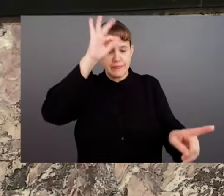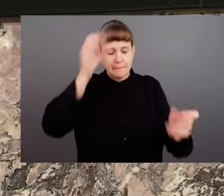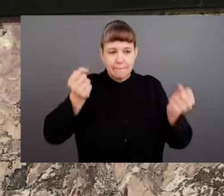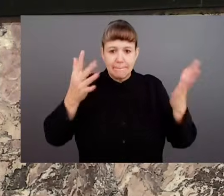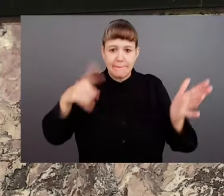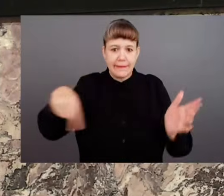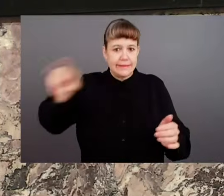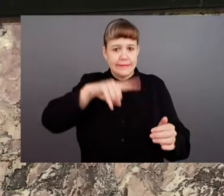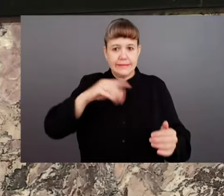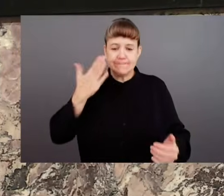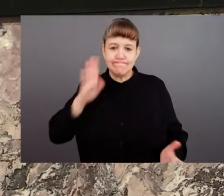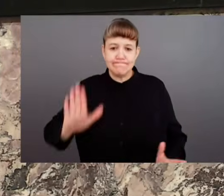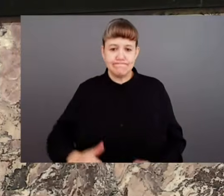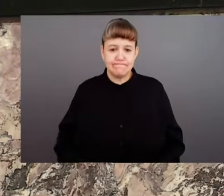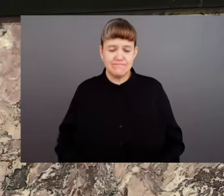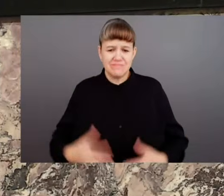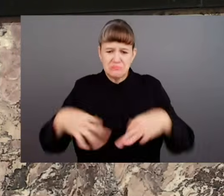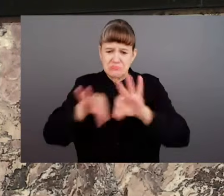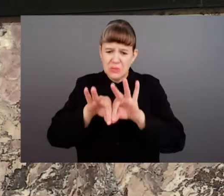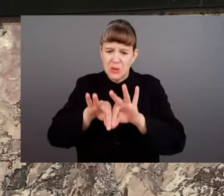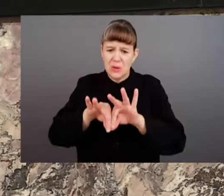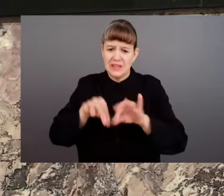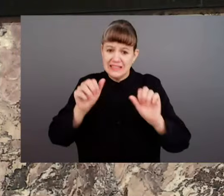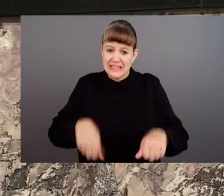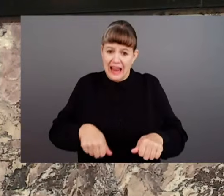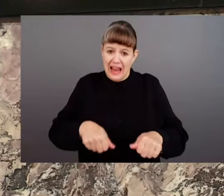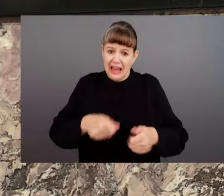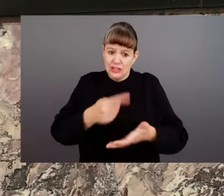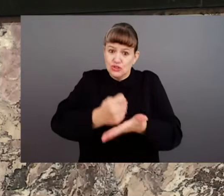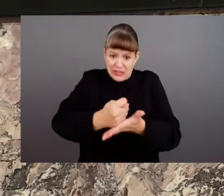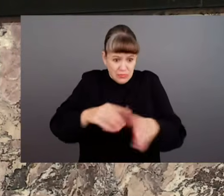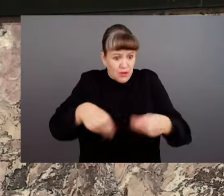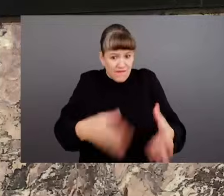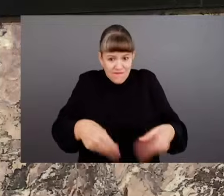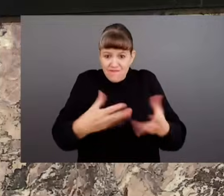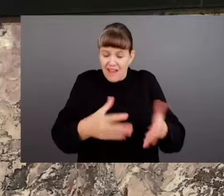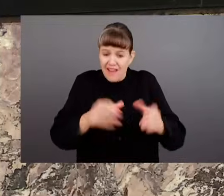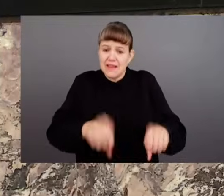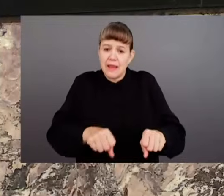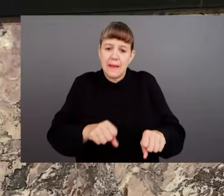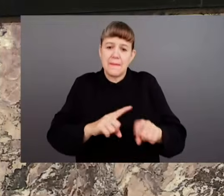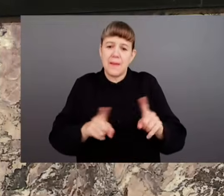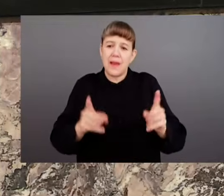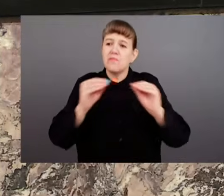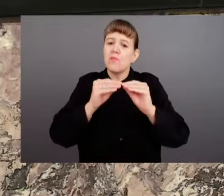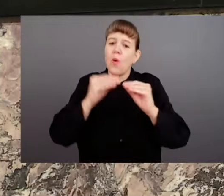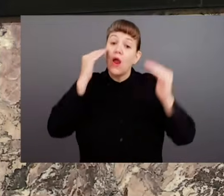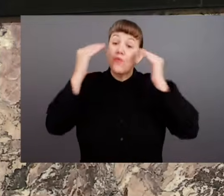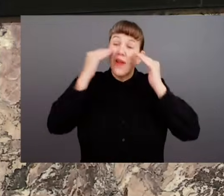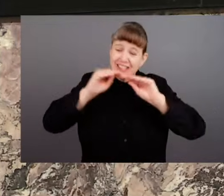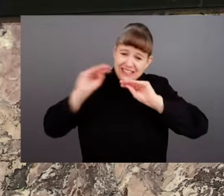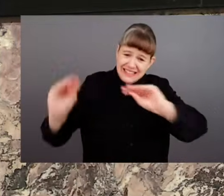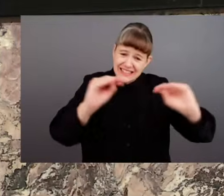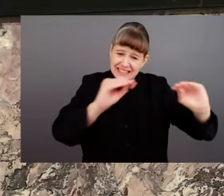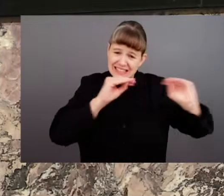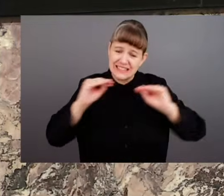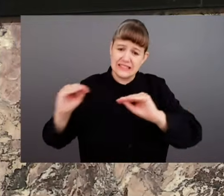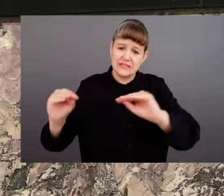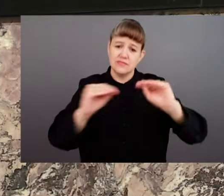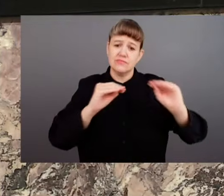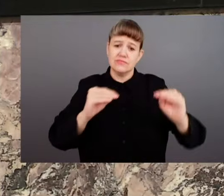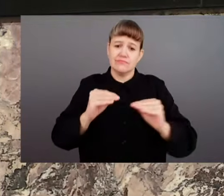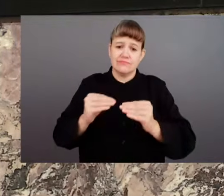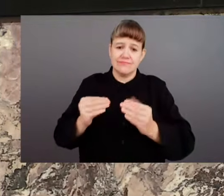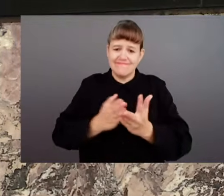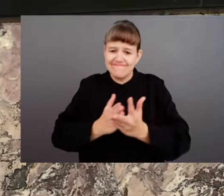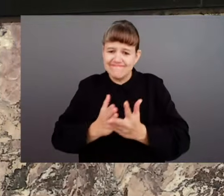greater awareness across our medical, naturopathic, and psychiatric communities. We need diagnostic pathways, and we need to give parents,